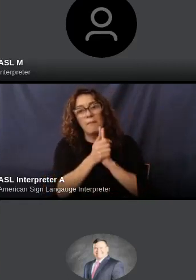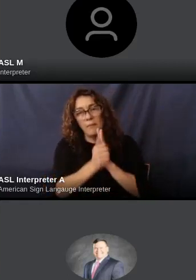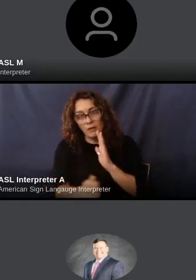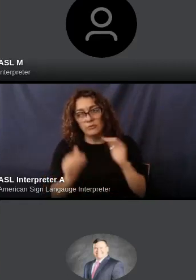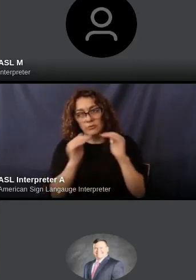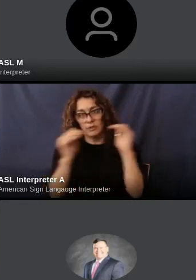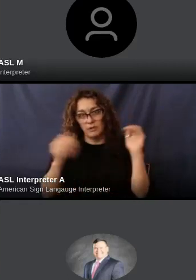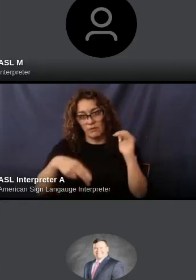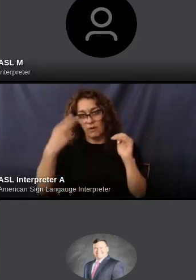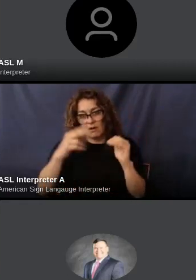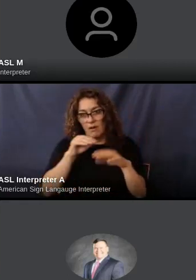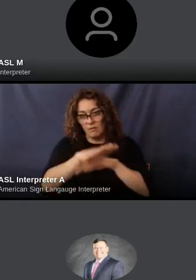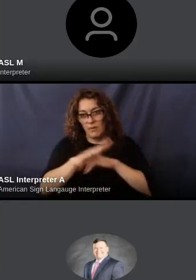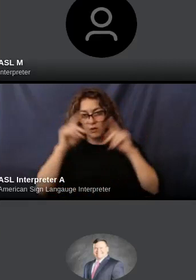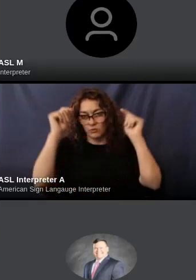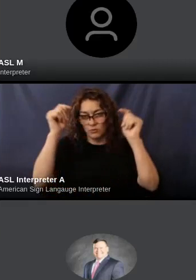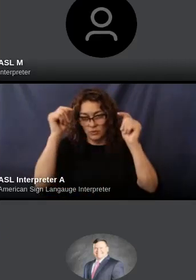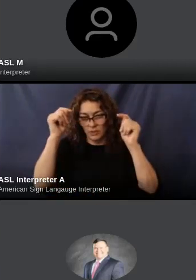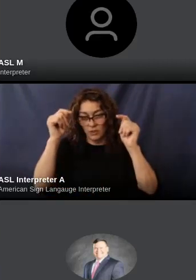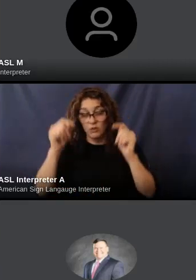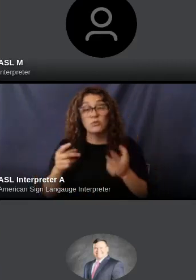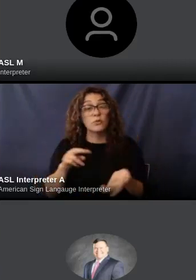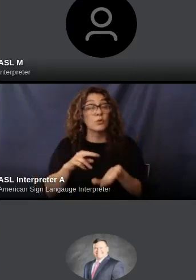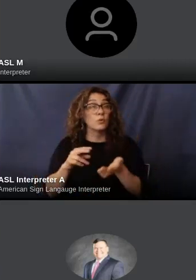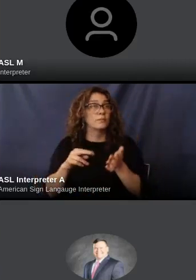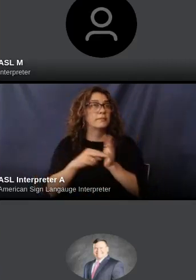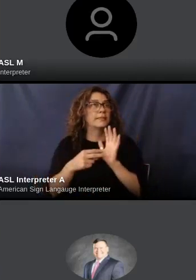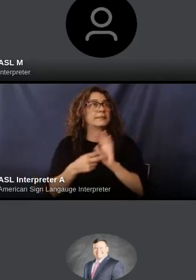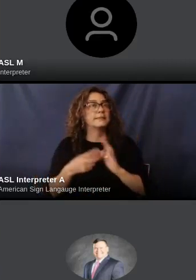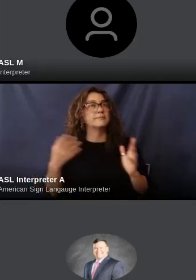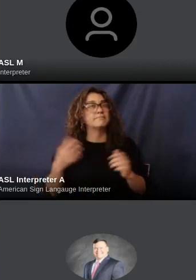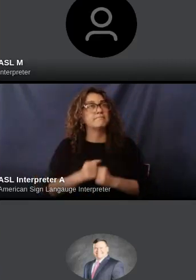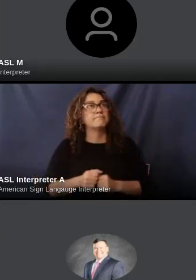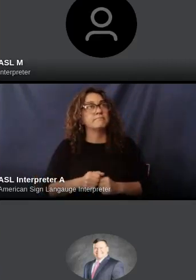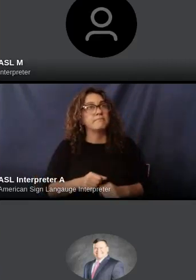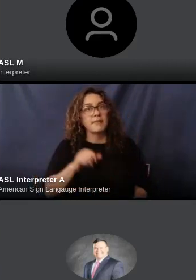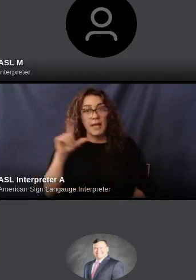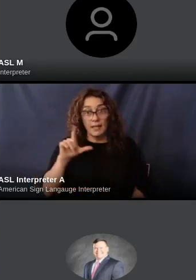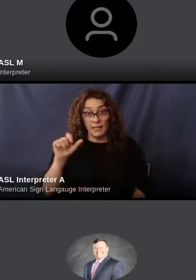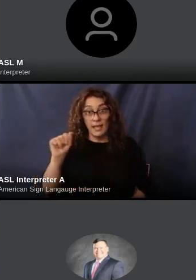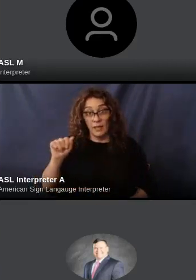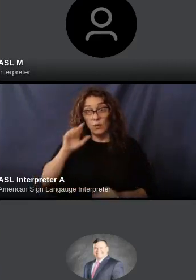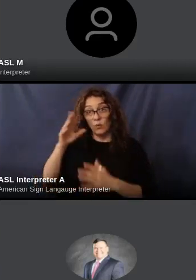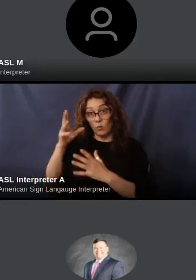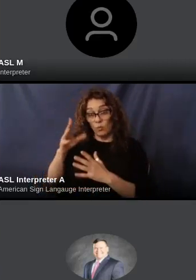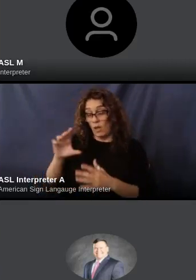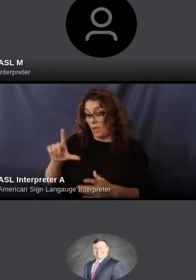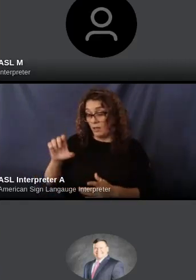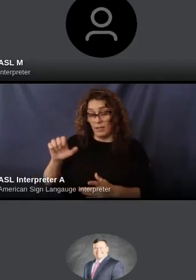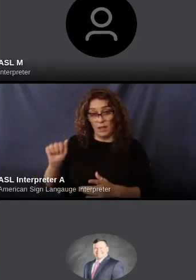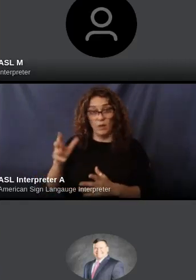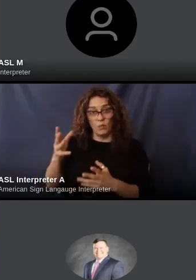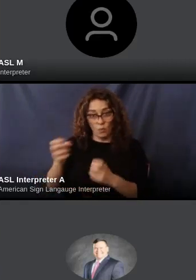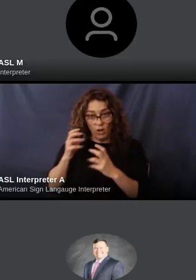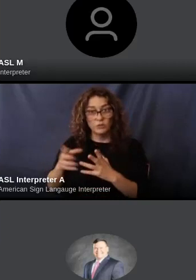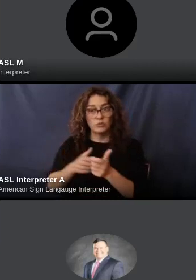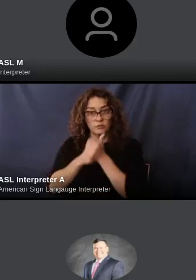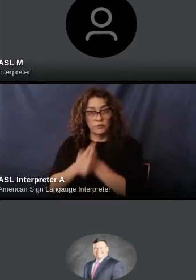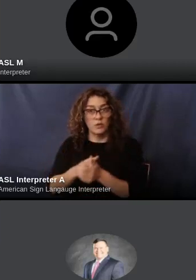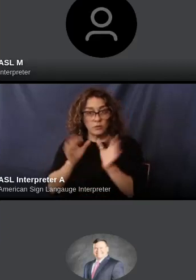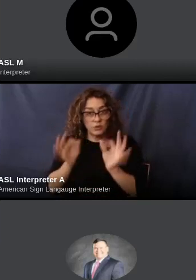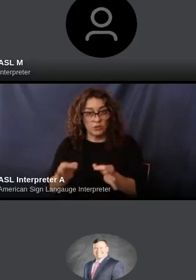so if an LEA wants to fund summer programming through the Decision 6 grant, then that needs to be